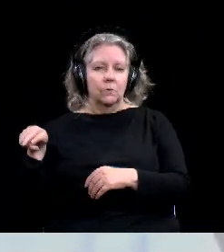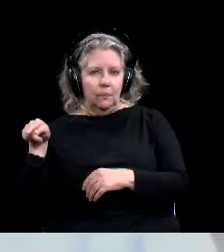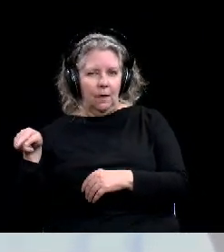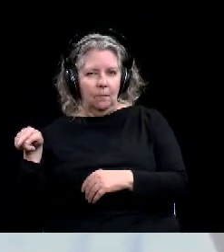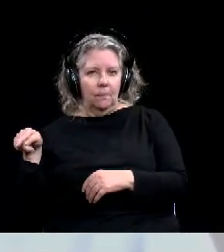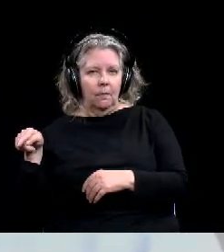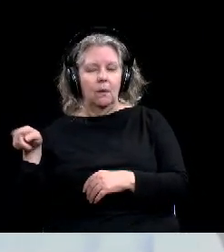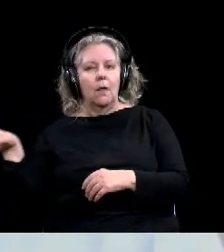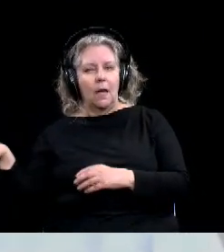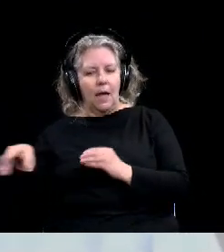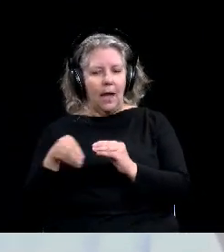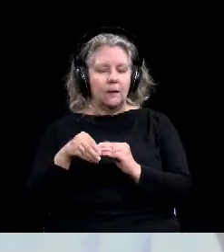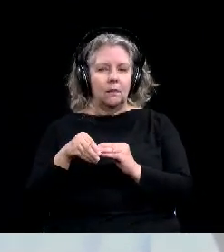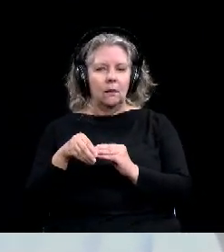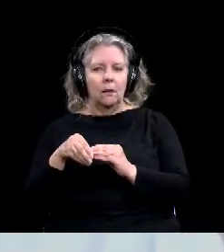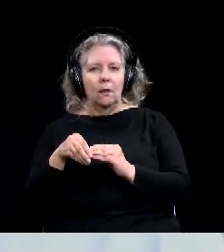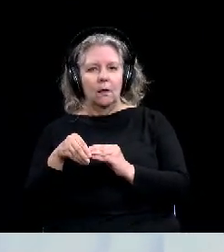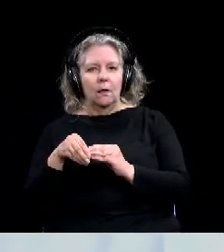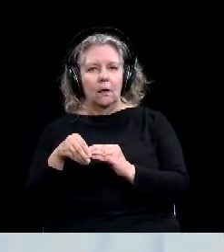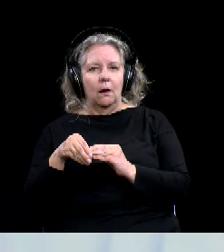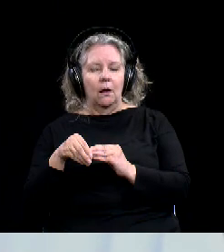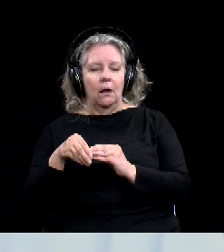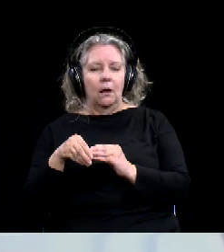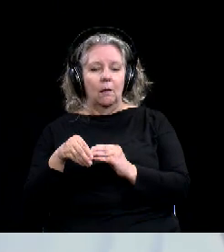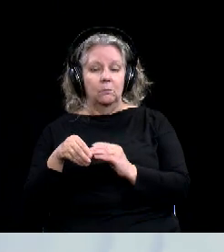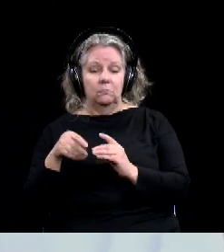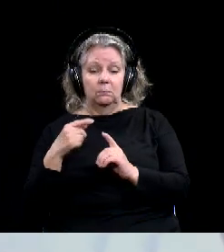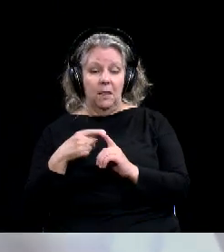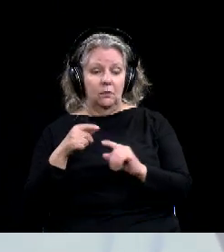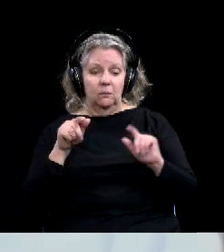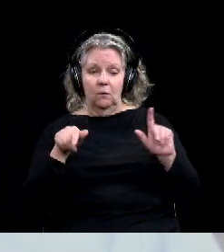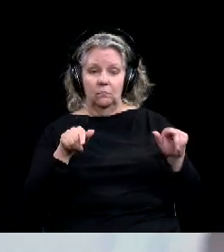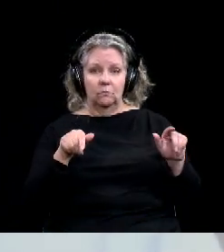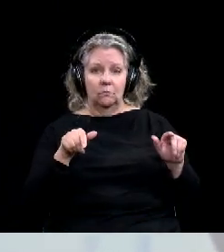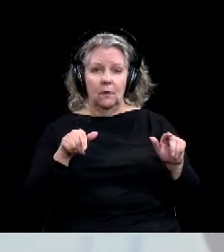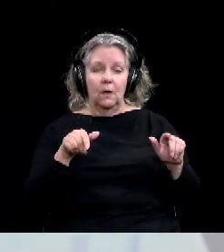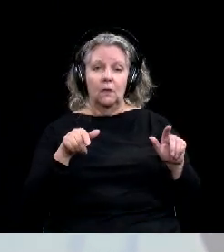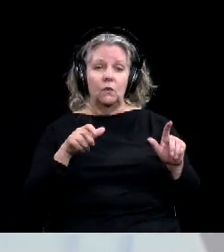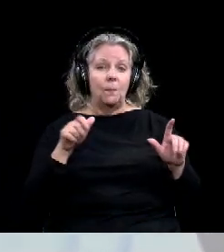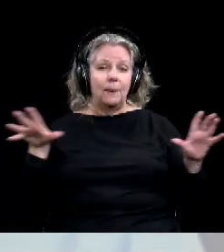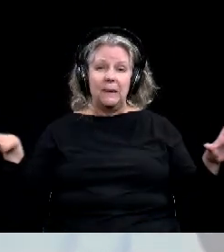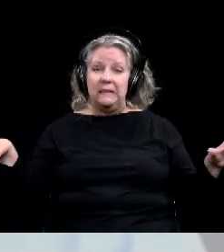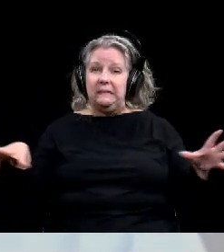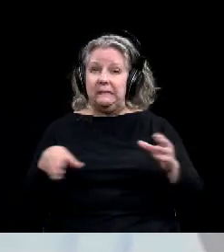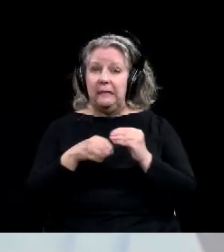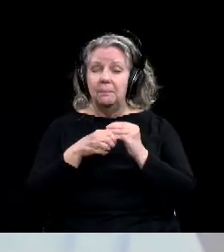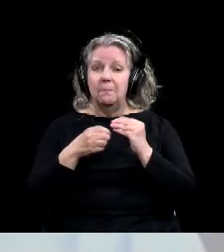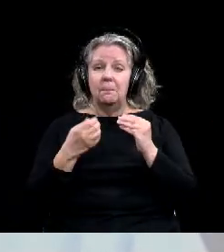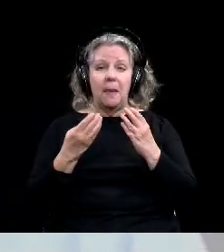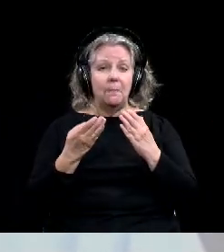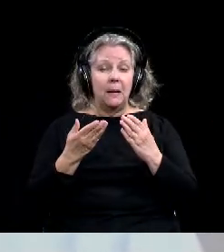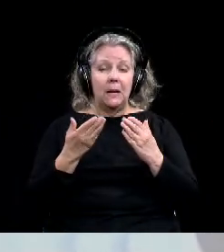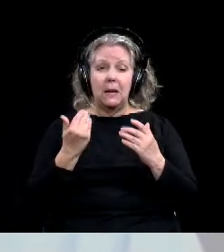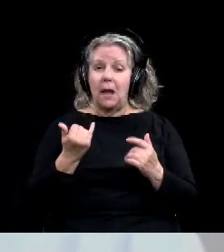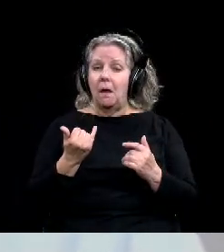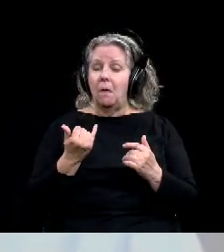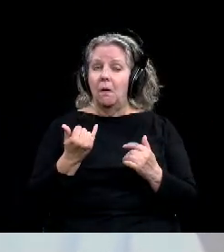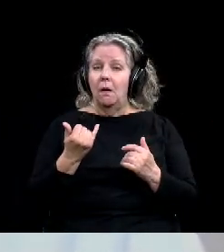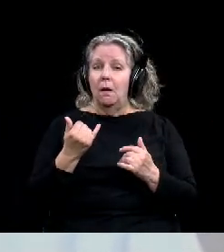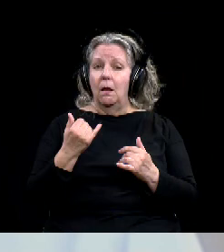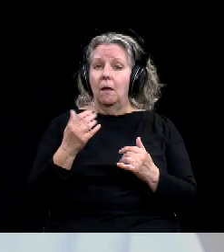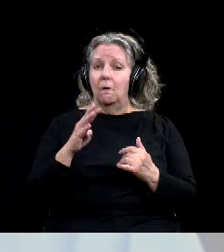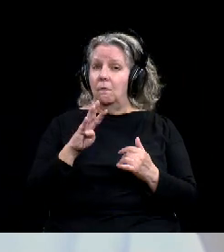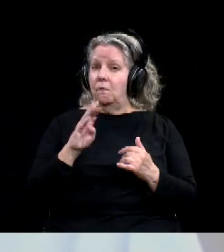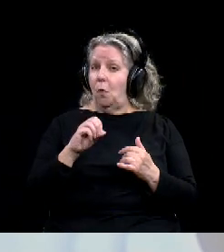maybe we're at 40, 50 max % of our community who